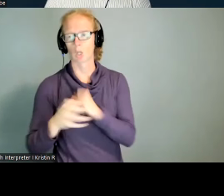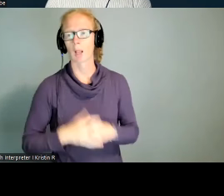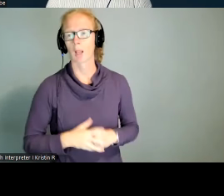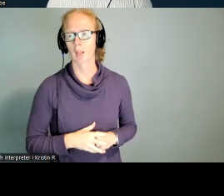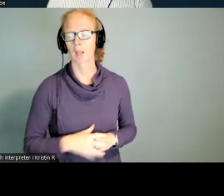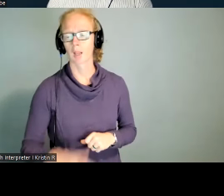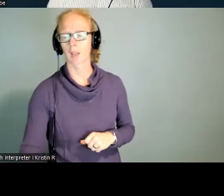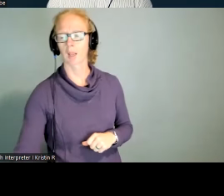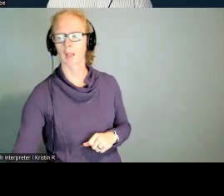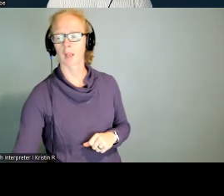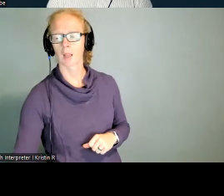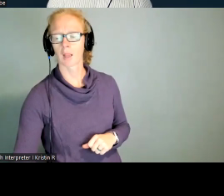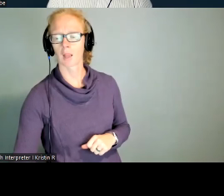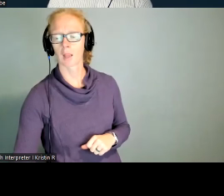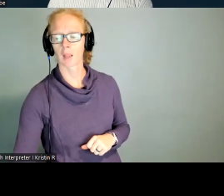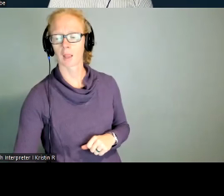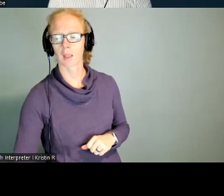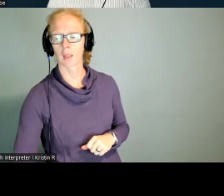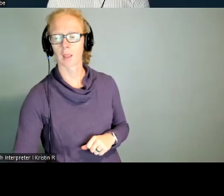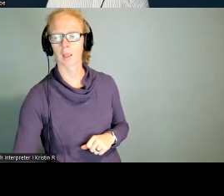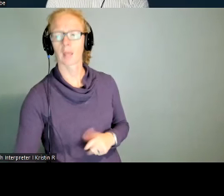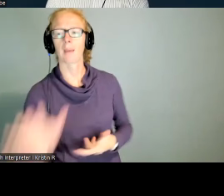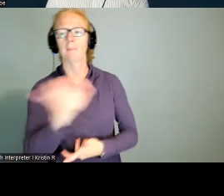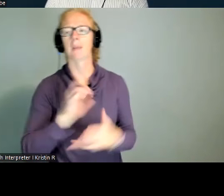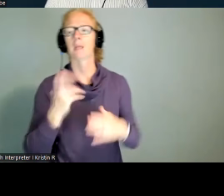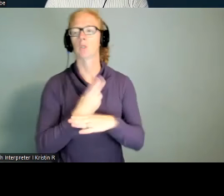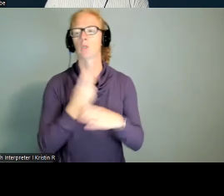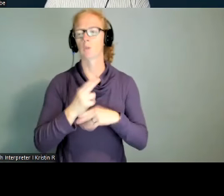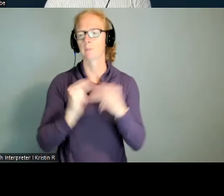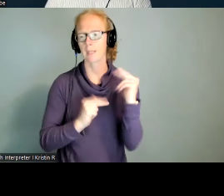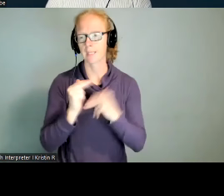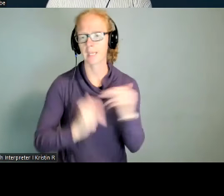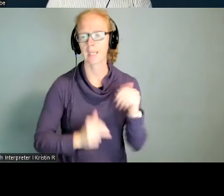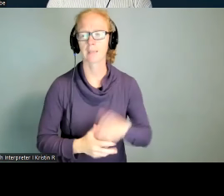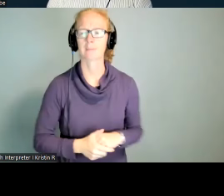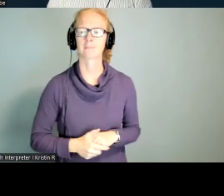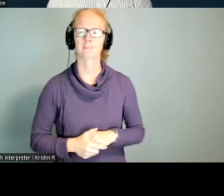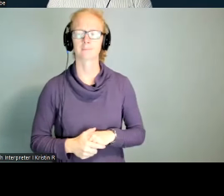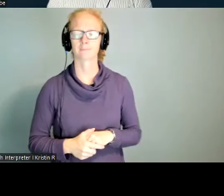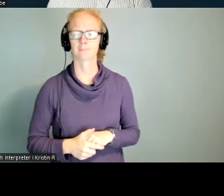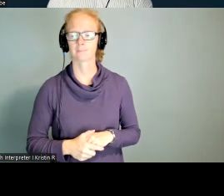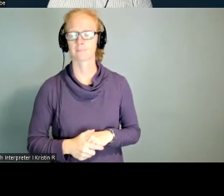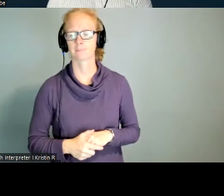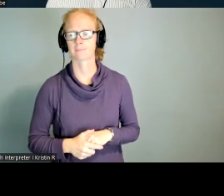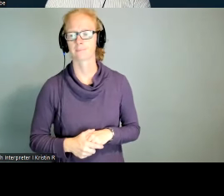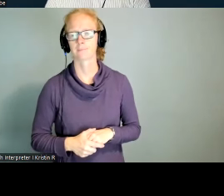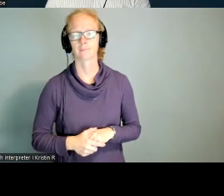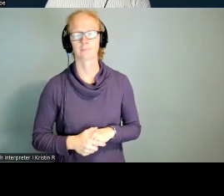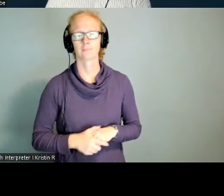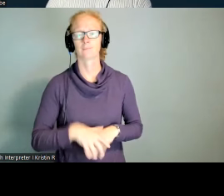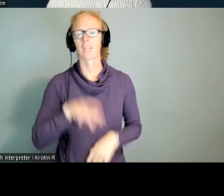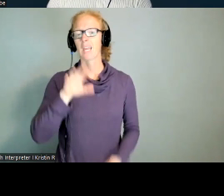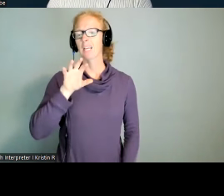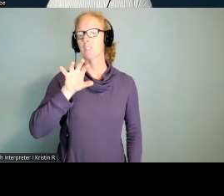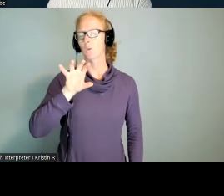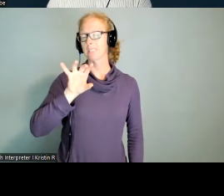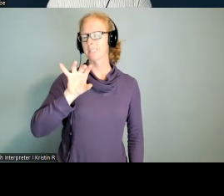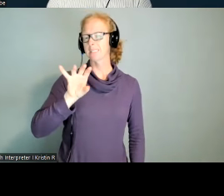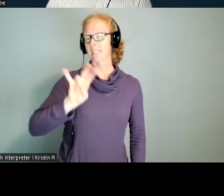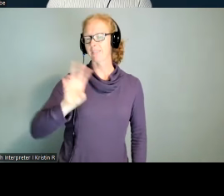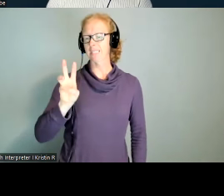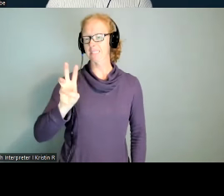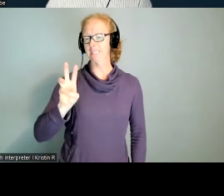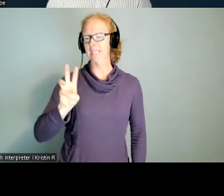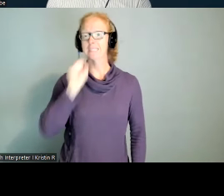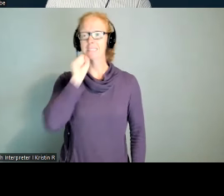included a 7-story mixed-use building, 294 market rate units, 76 senior affordable housing units, and